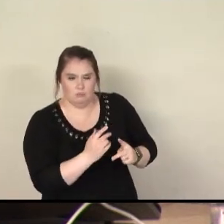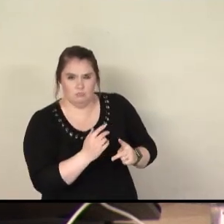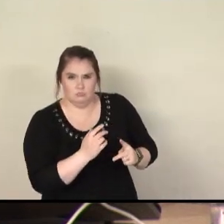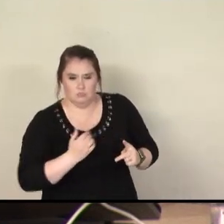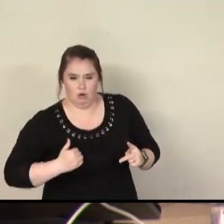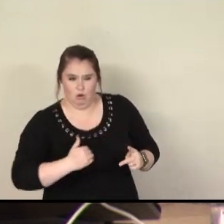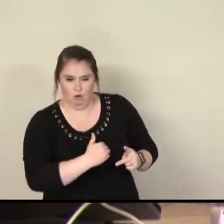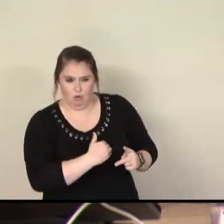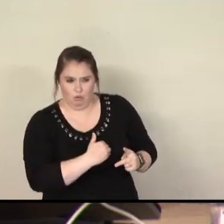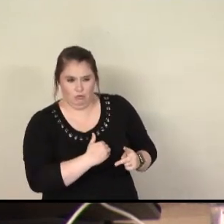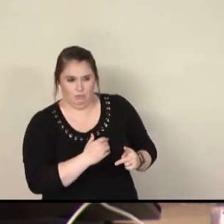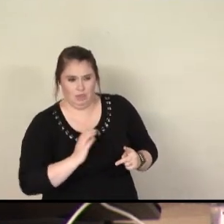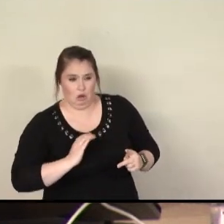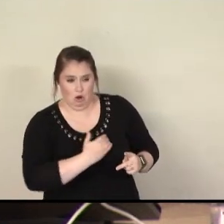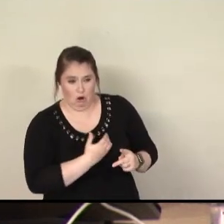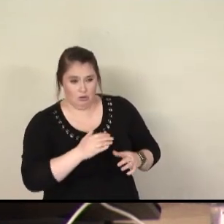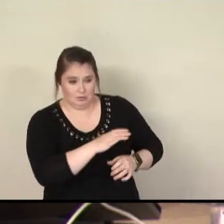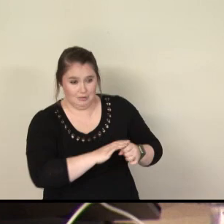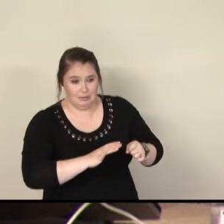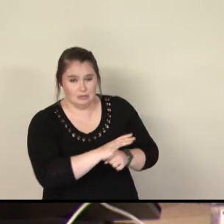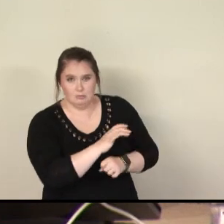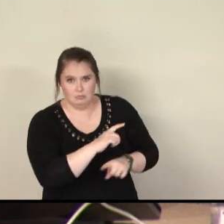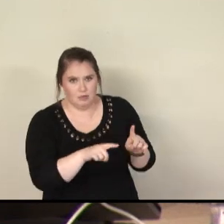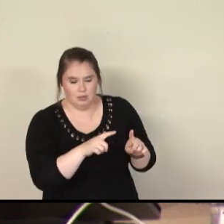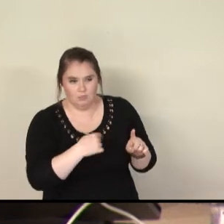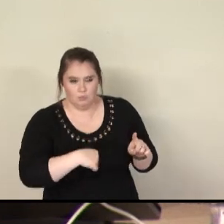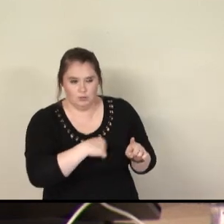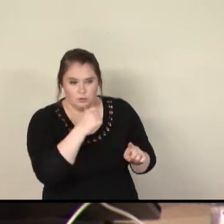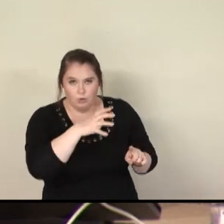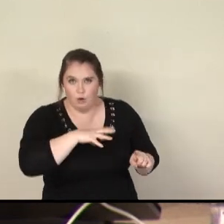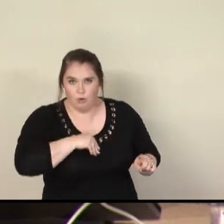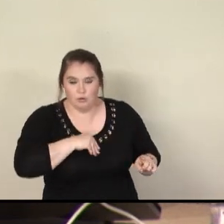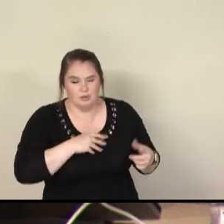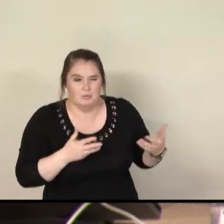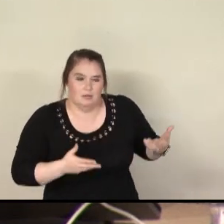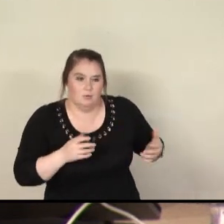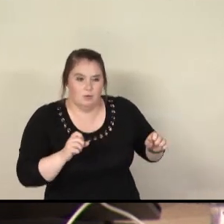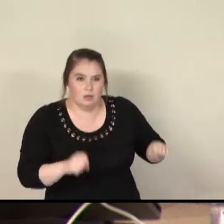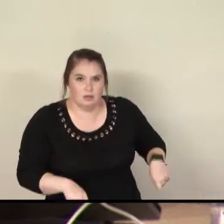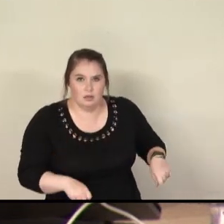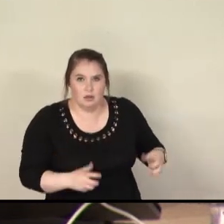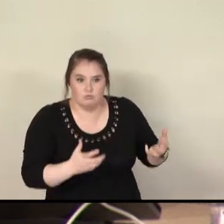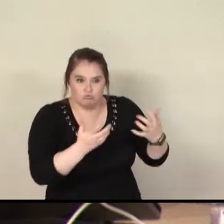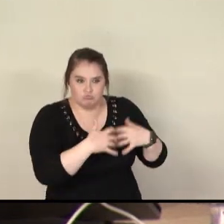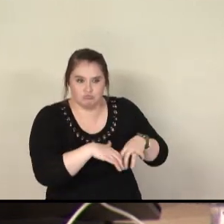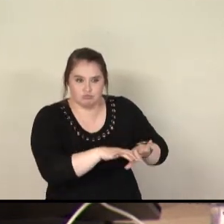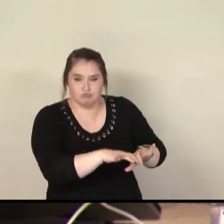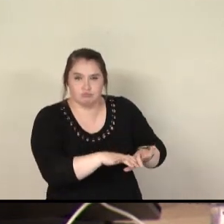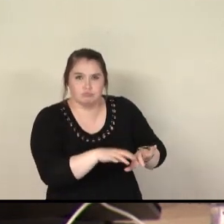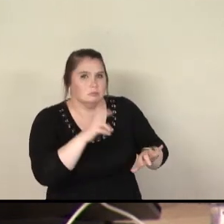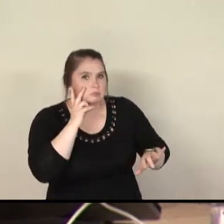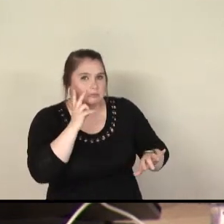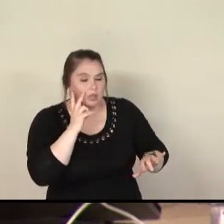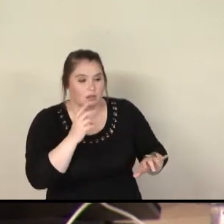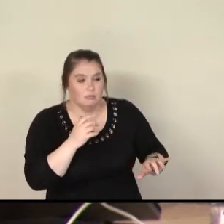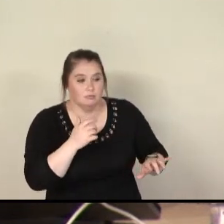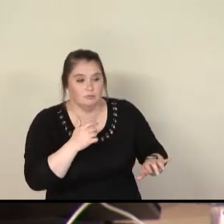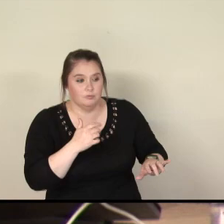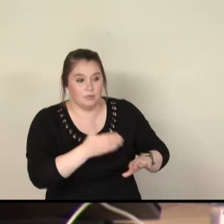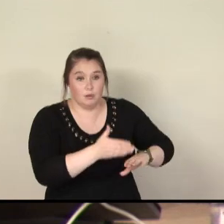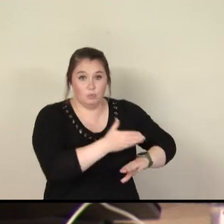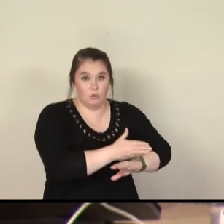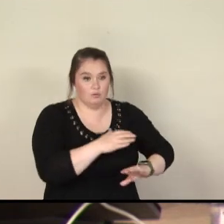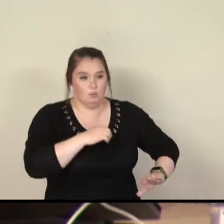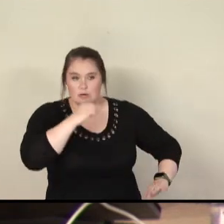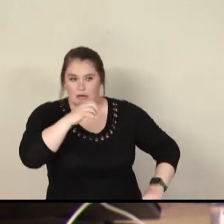our ownership, so that maybe we can work together in this to improve what we're not going to touch, but then